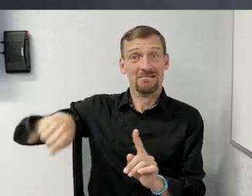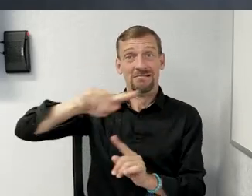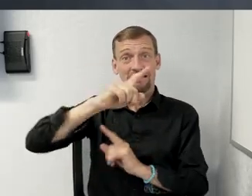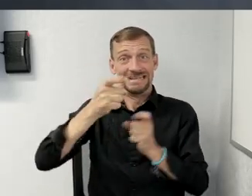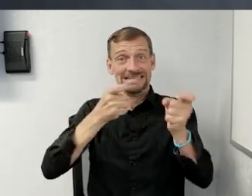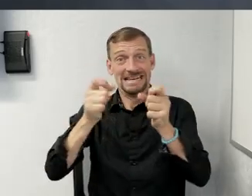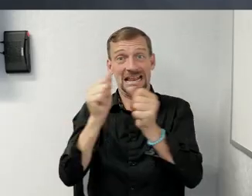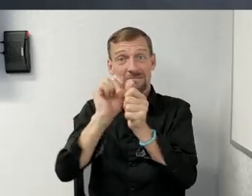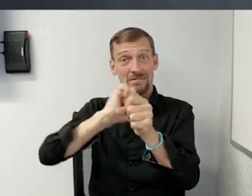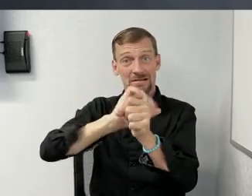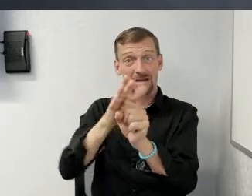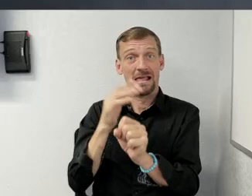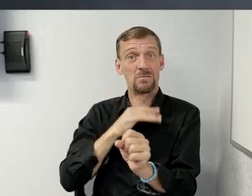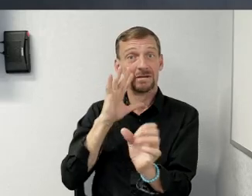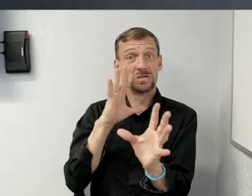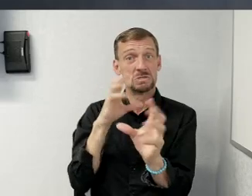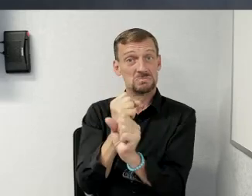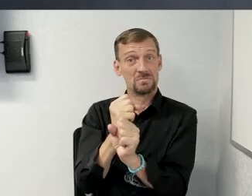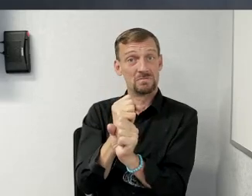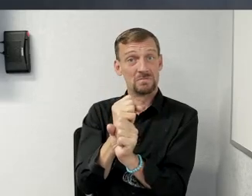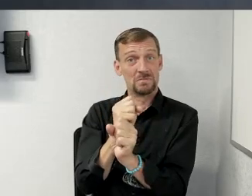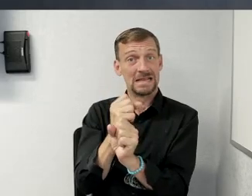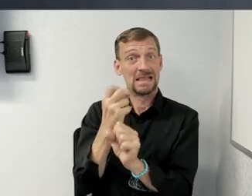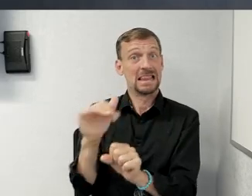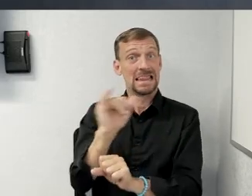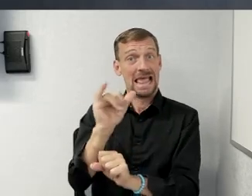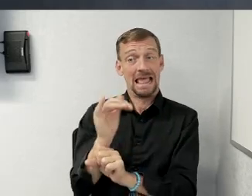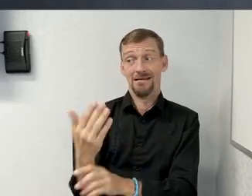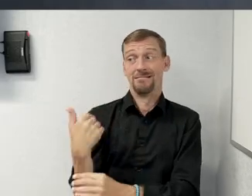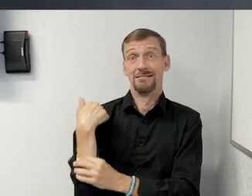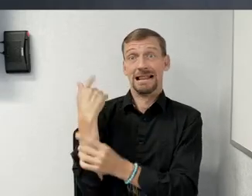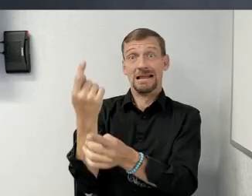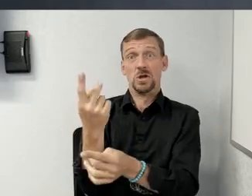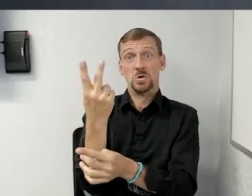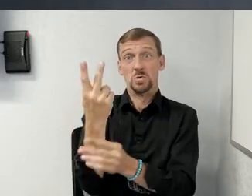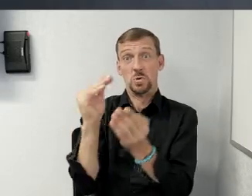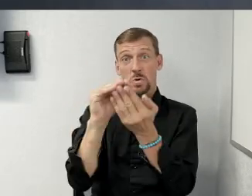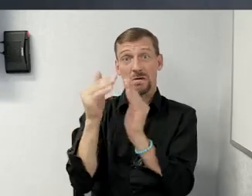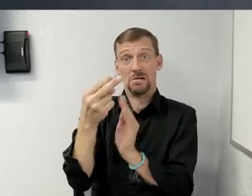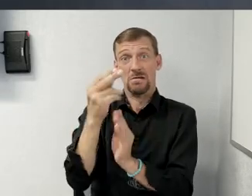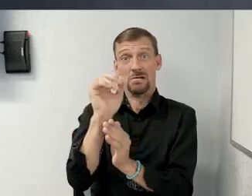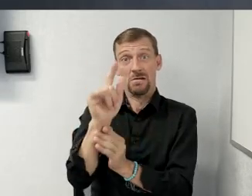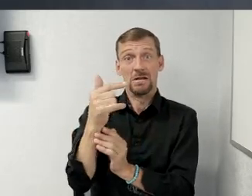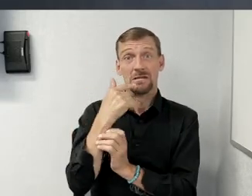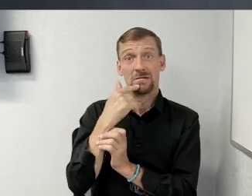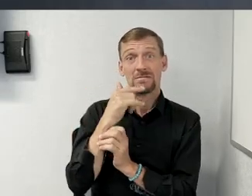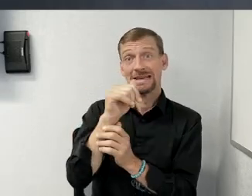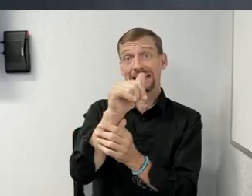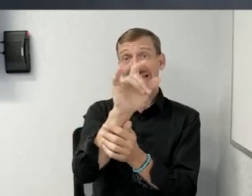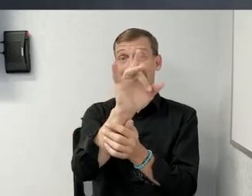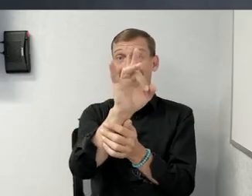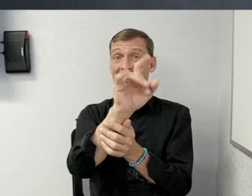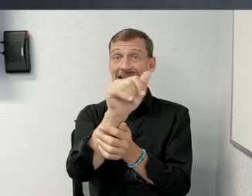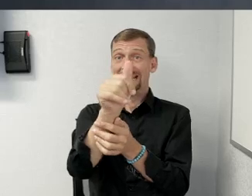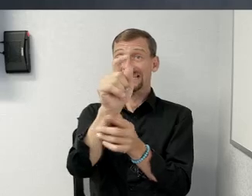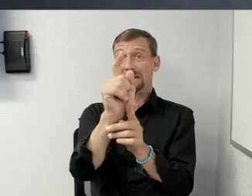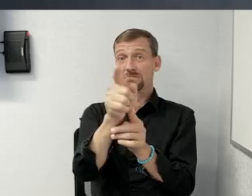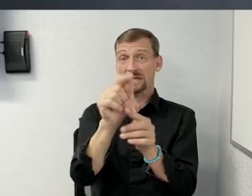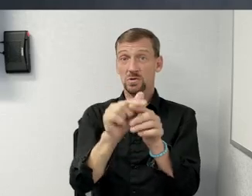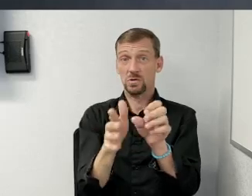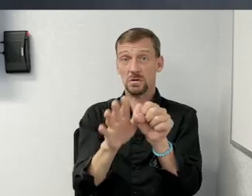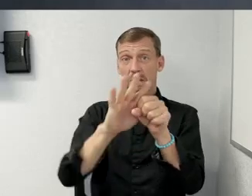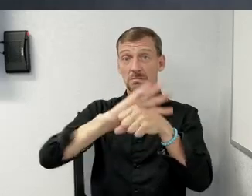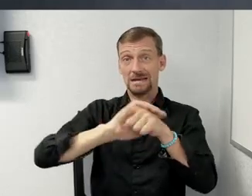change things up. Generally, at the first two town hall meetings, I would generally start out, spend maybe 8 to 10 minutes just covering